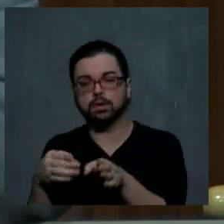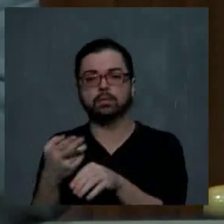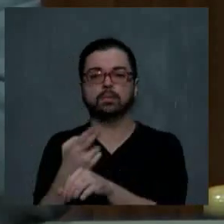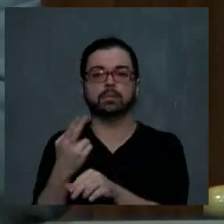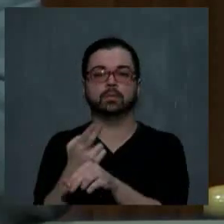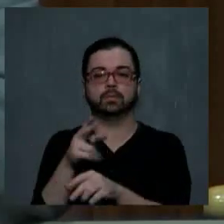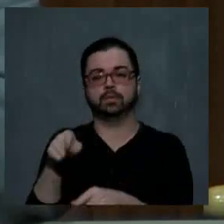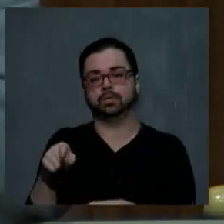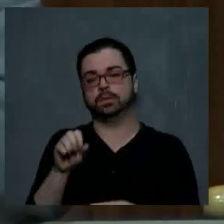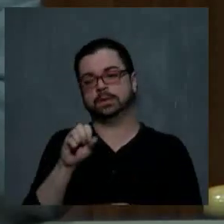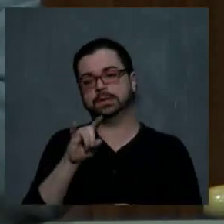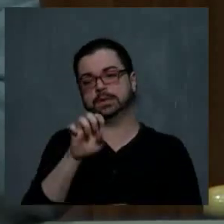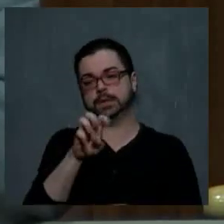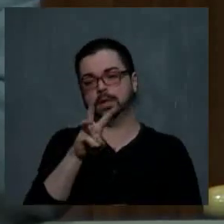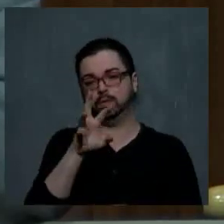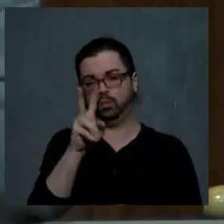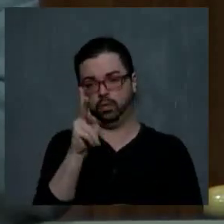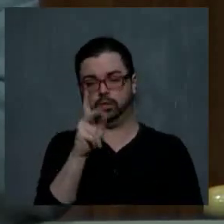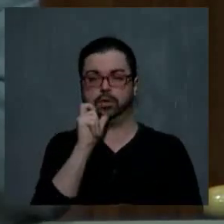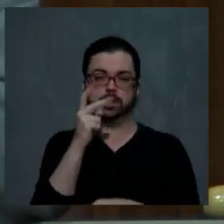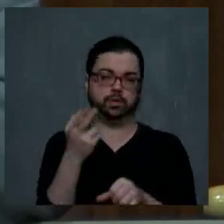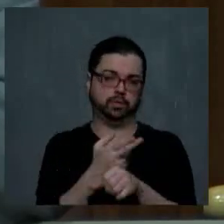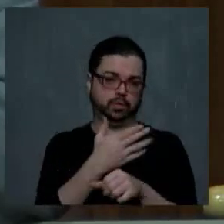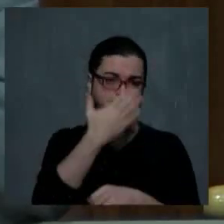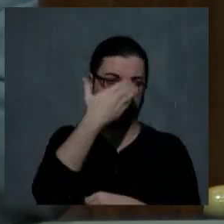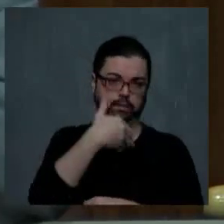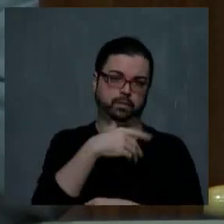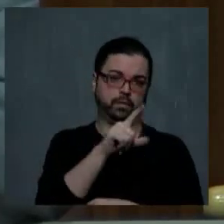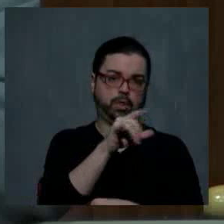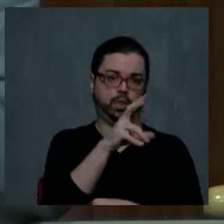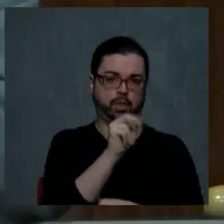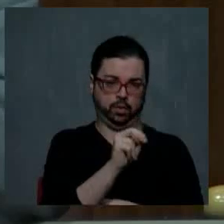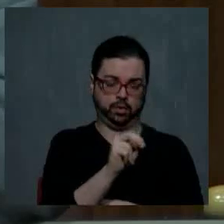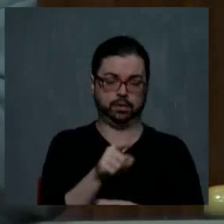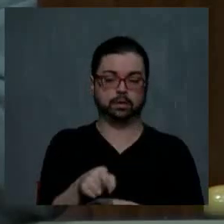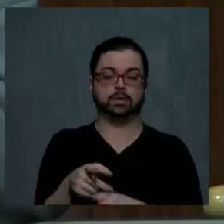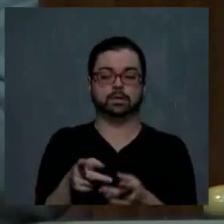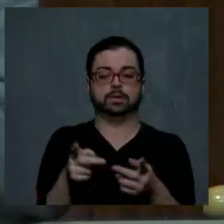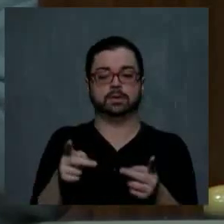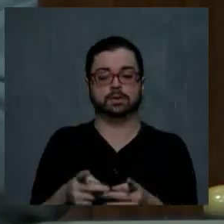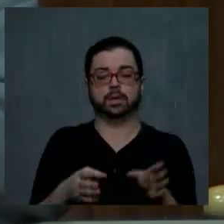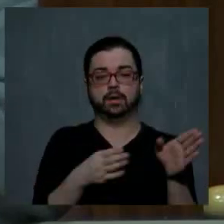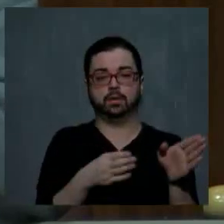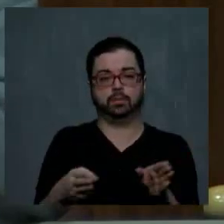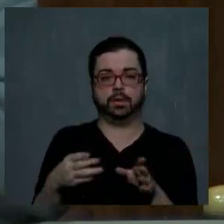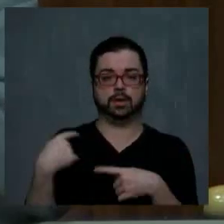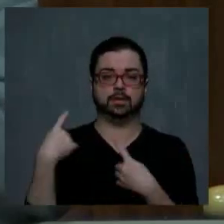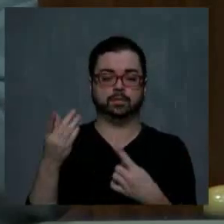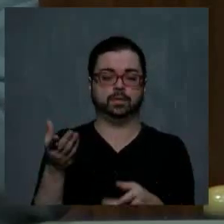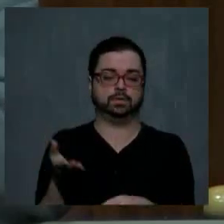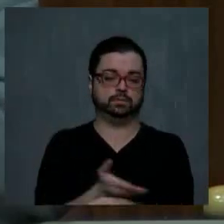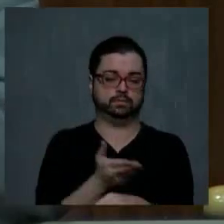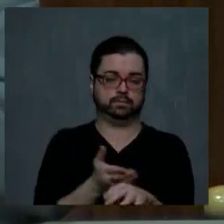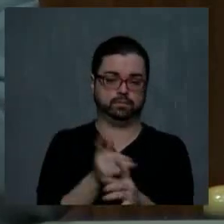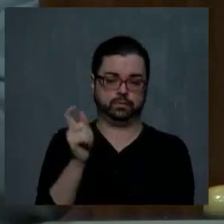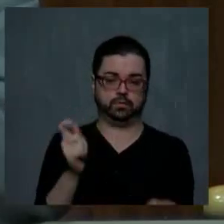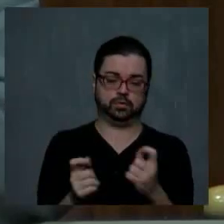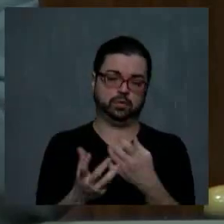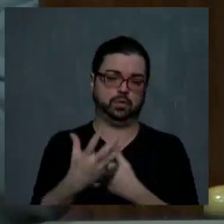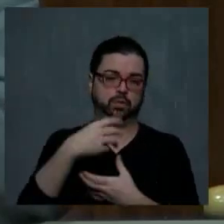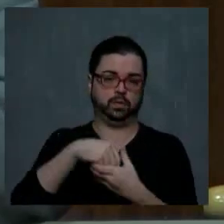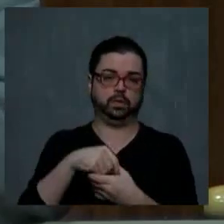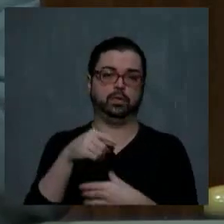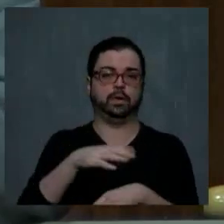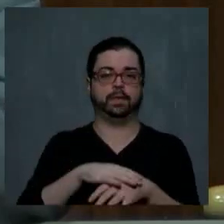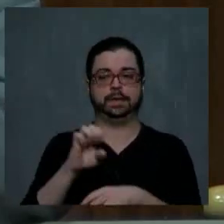and not cut across the front lawn. The site plan has been revised to indicate the placement of a 9-foot landscape strip along the eastern perimeter of the